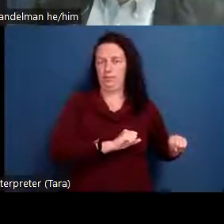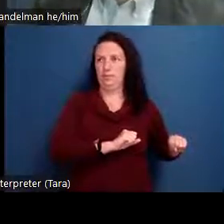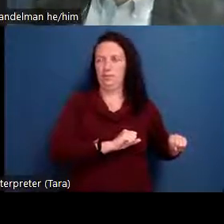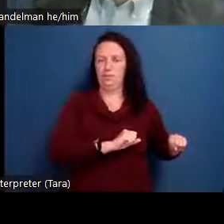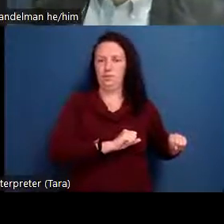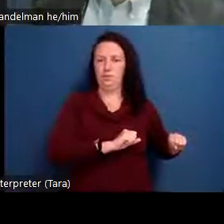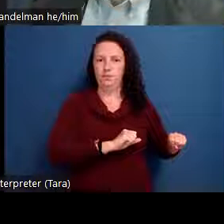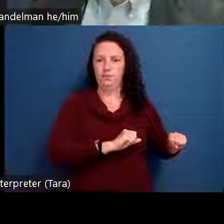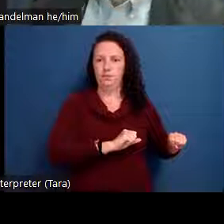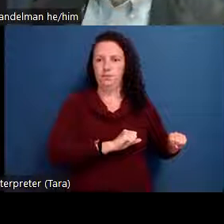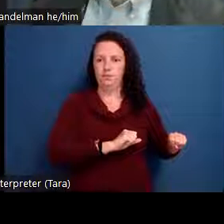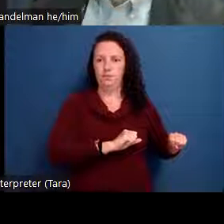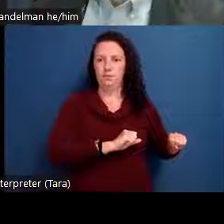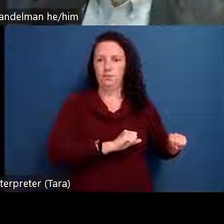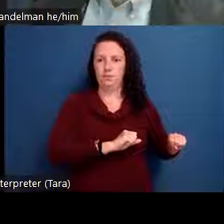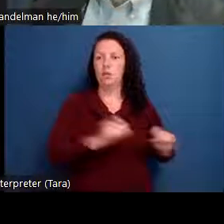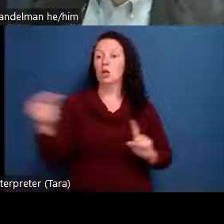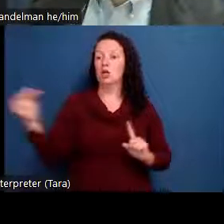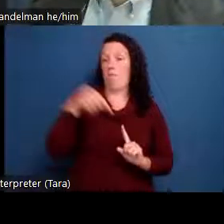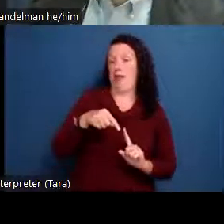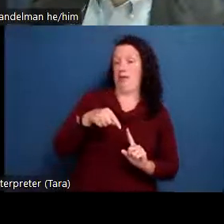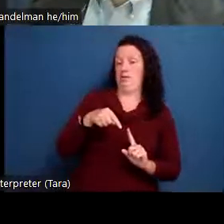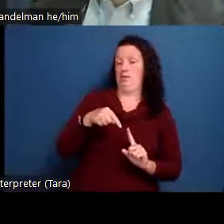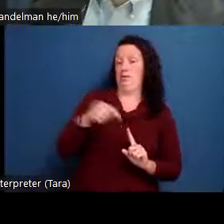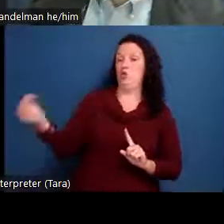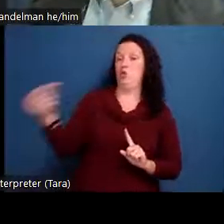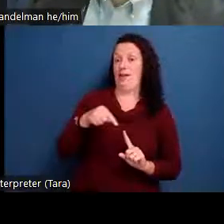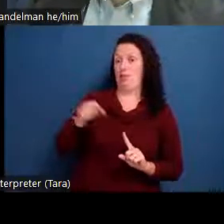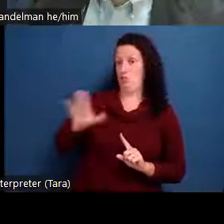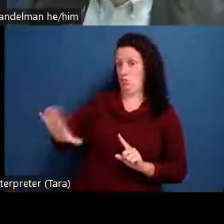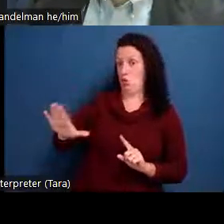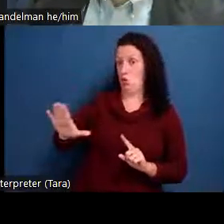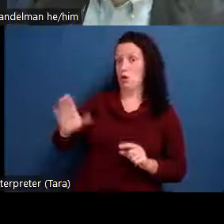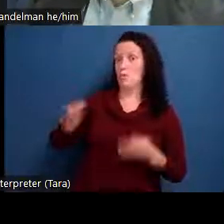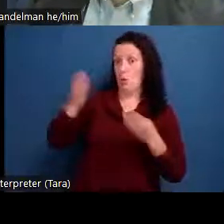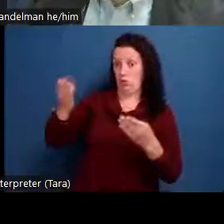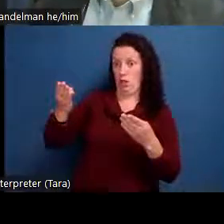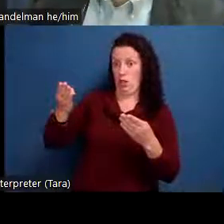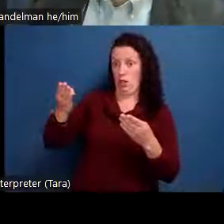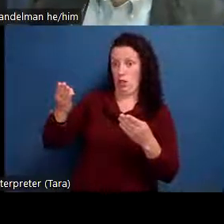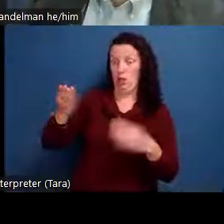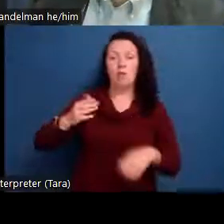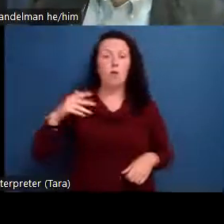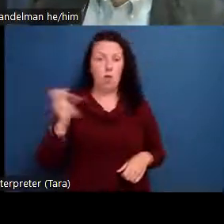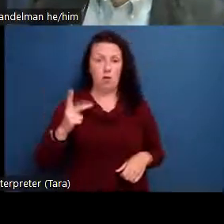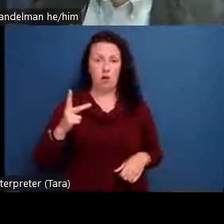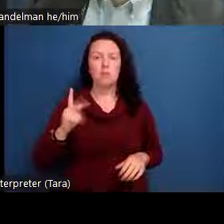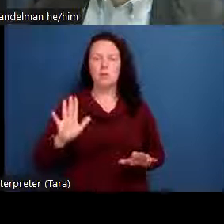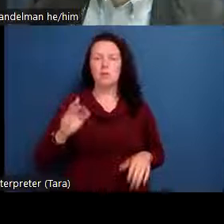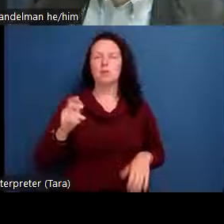down. Thank you. Please go back to your original proposal. Yes. Okay.